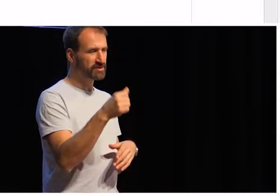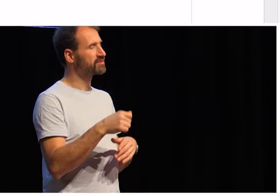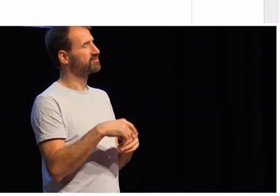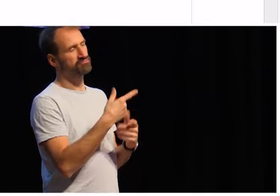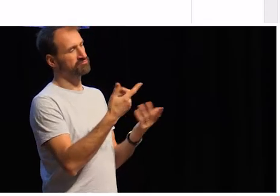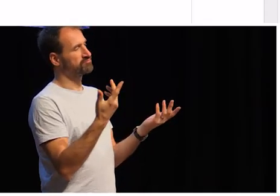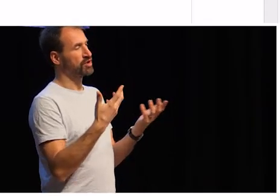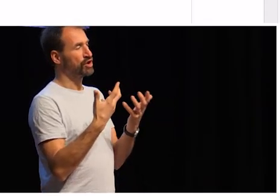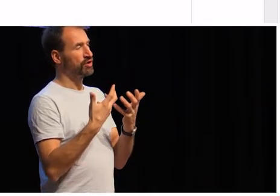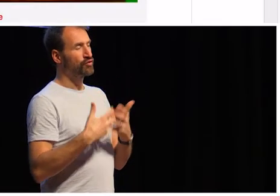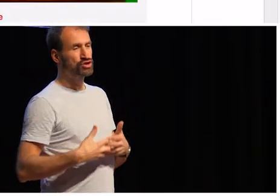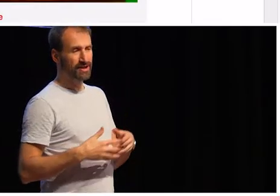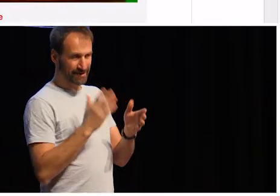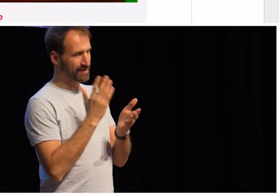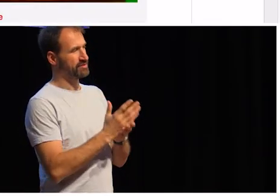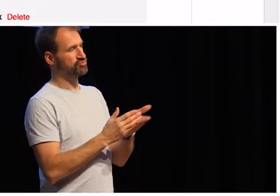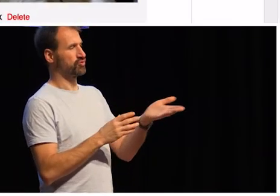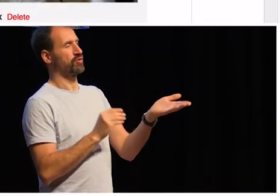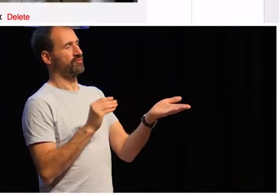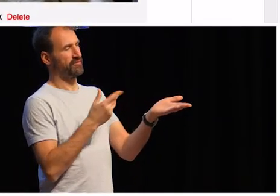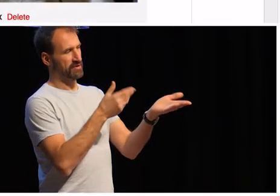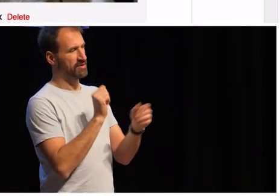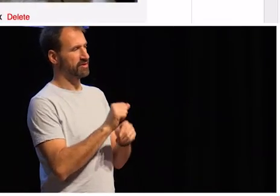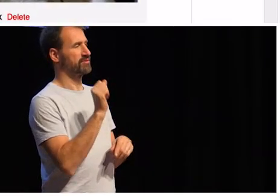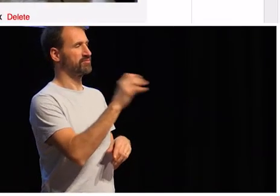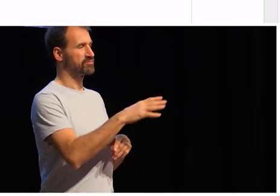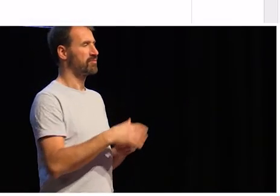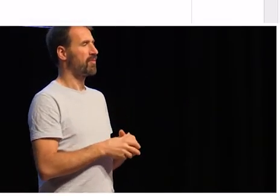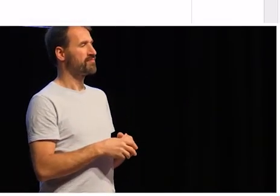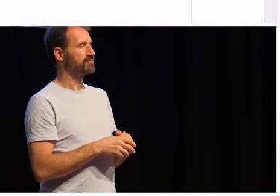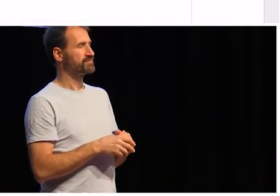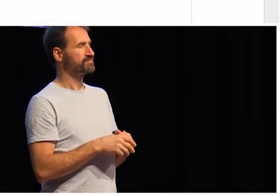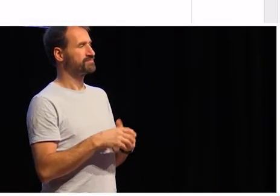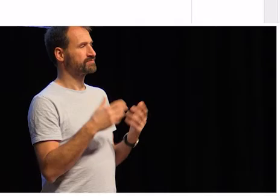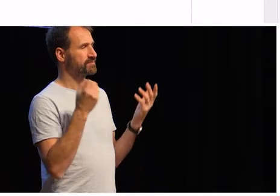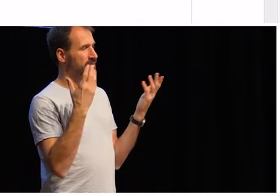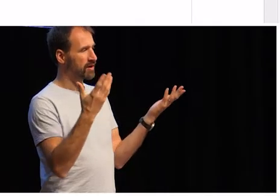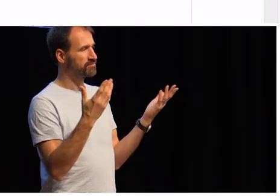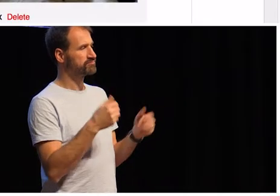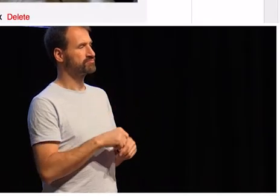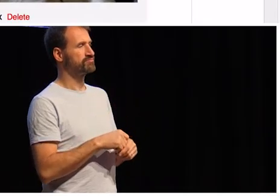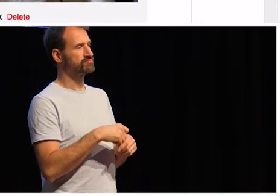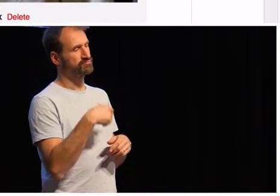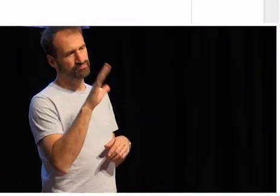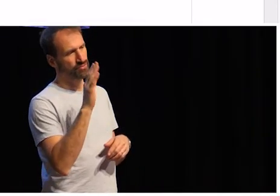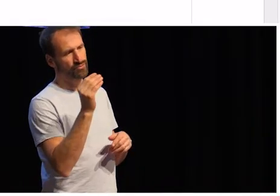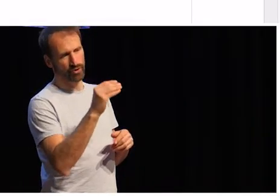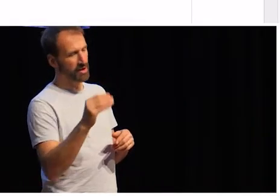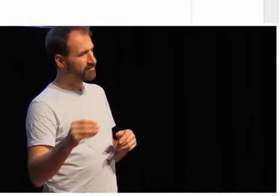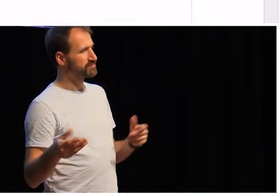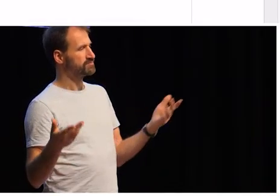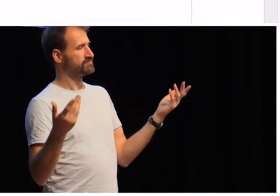is already can already use it's called mutation and of course you can put more here